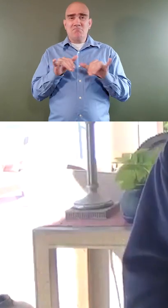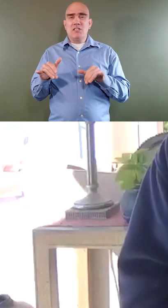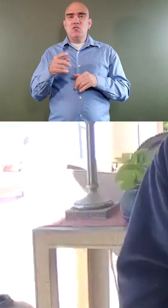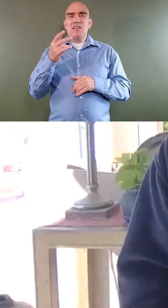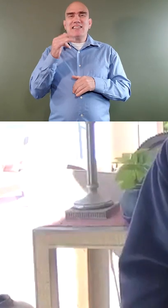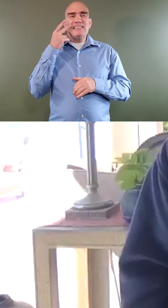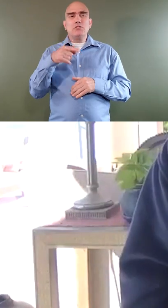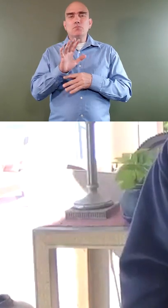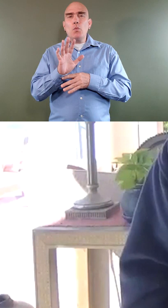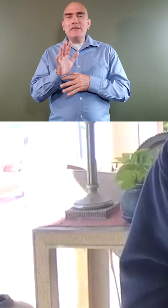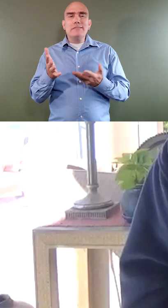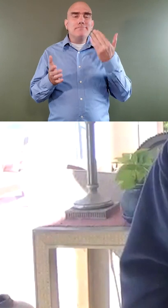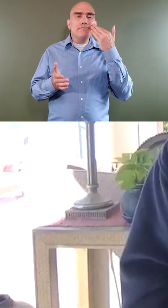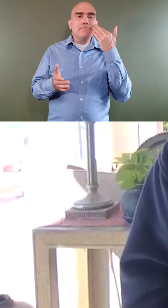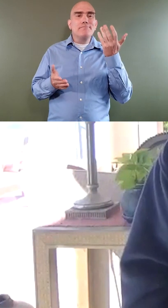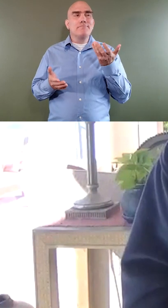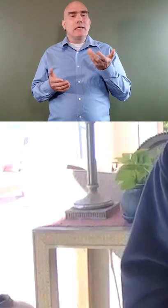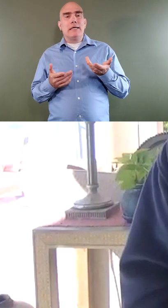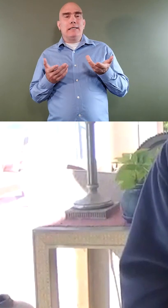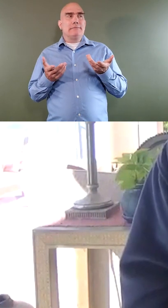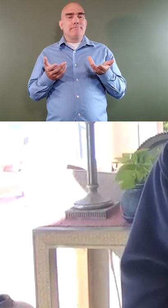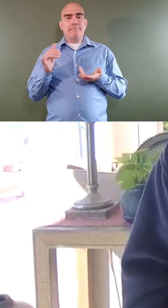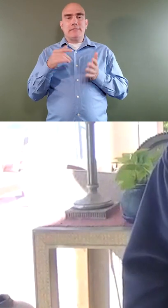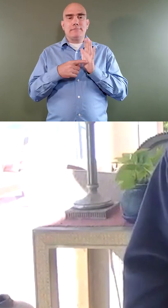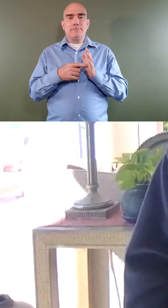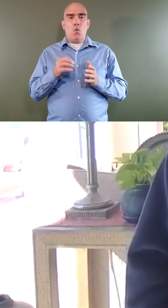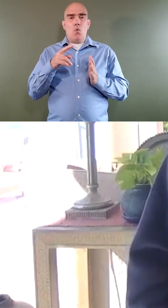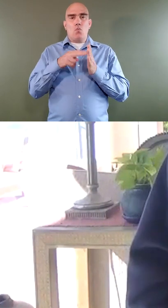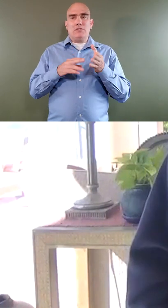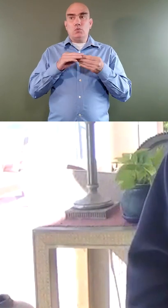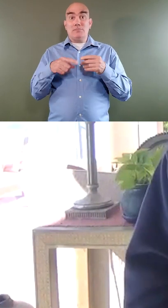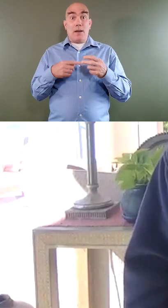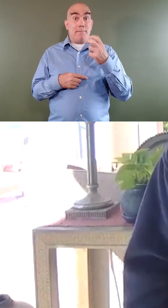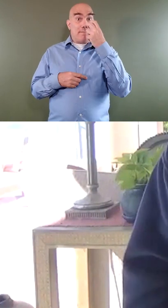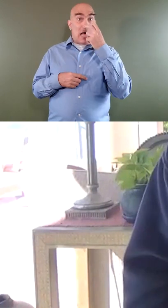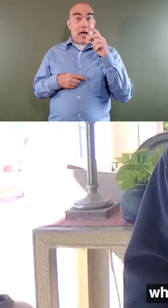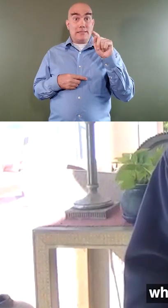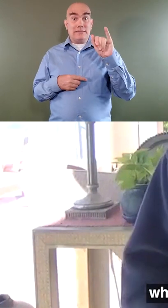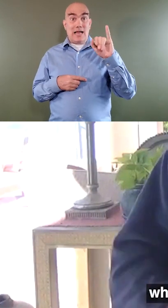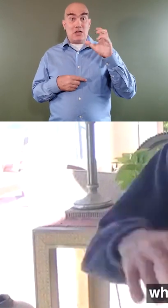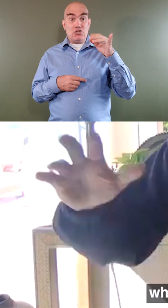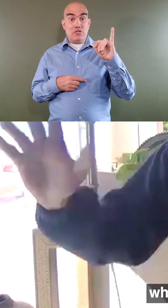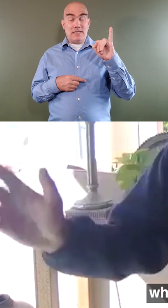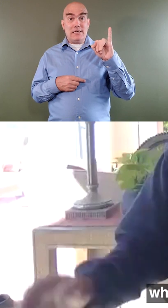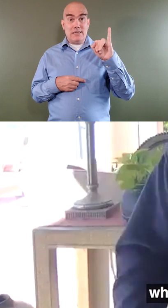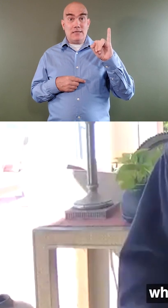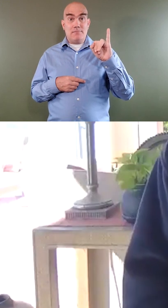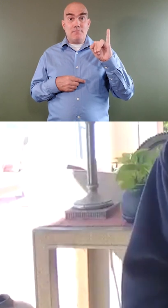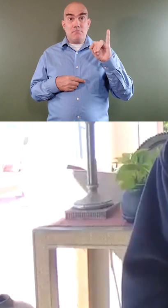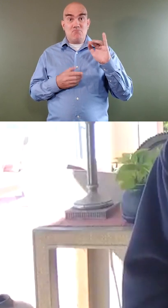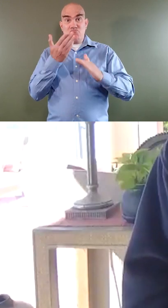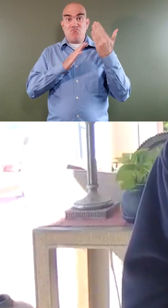these you've seen these movies and read stories about the blind Tai Chi master who throws people around at